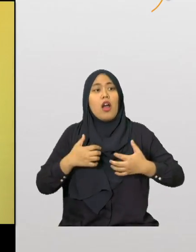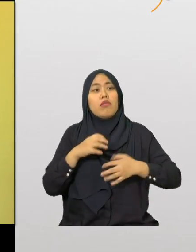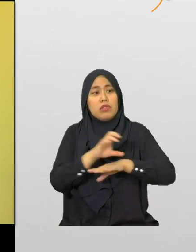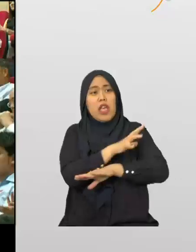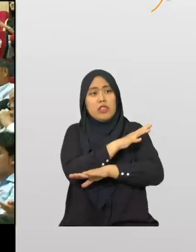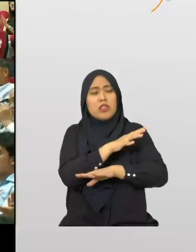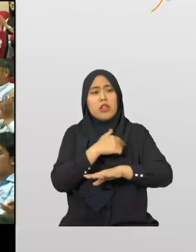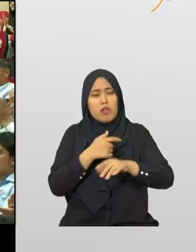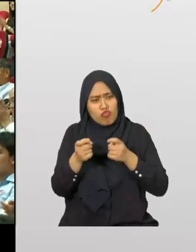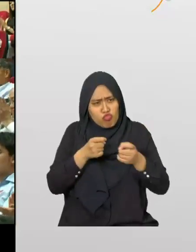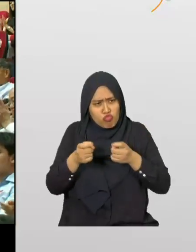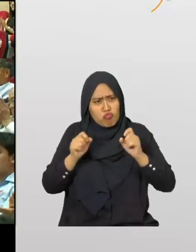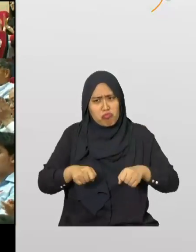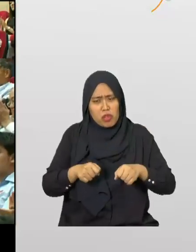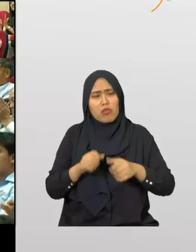Azhar.